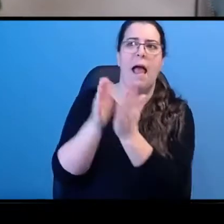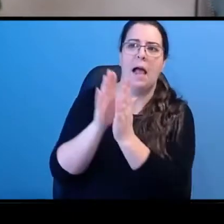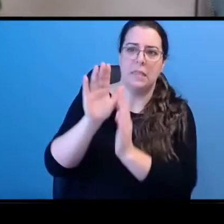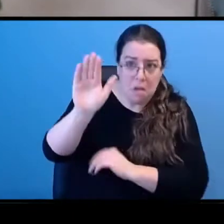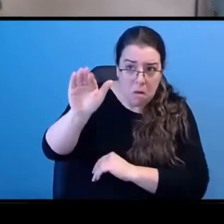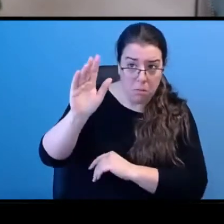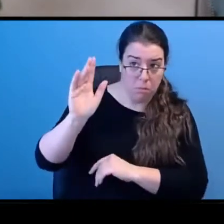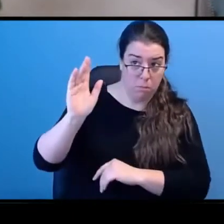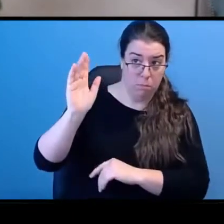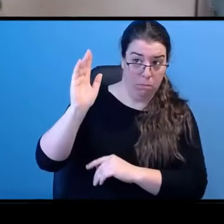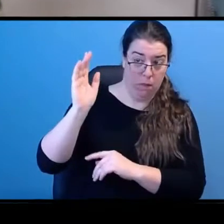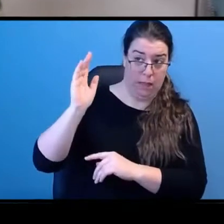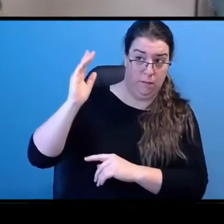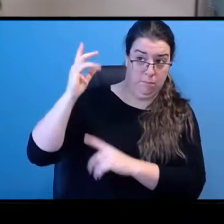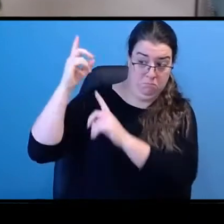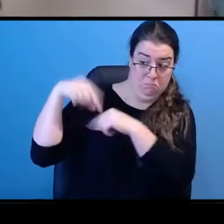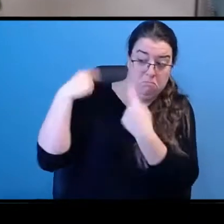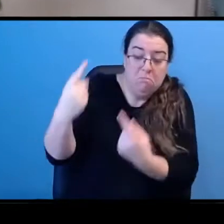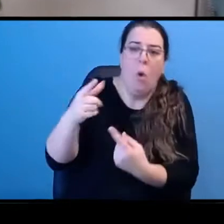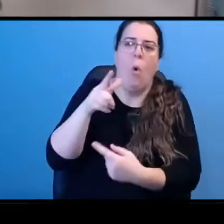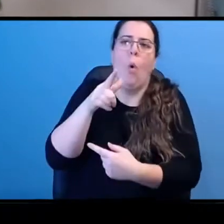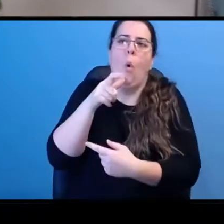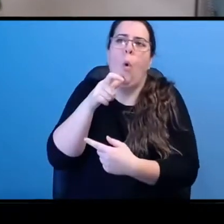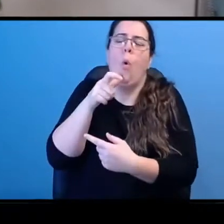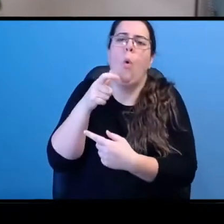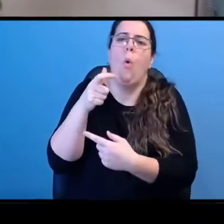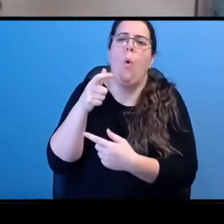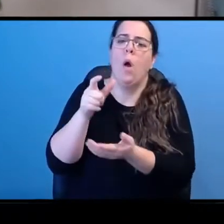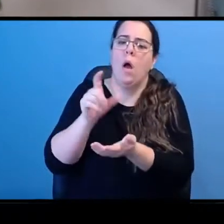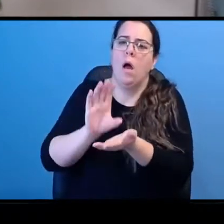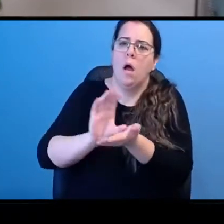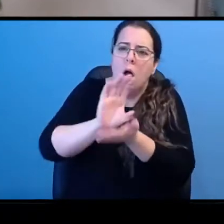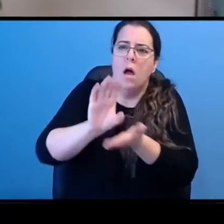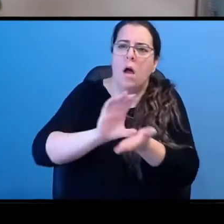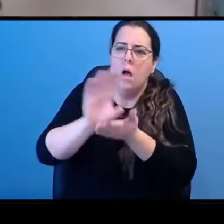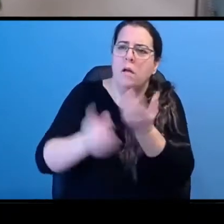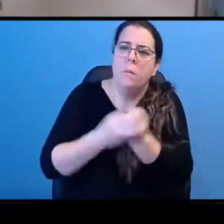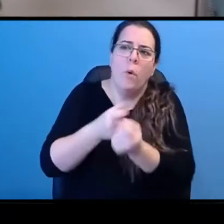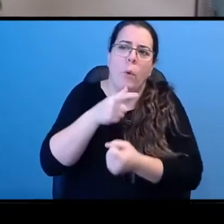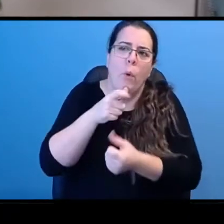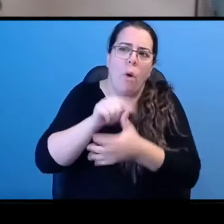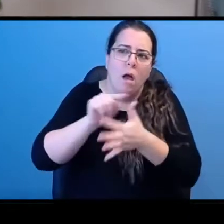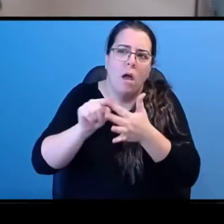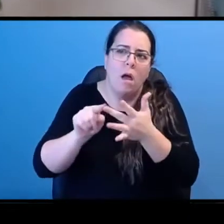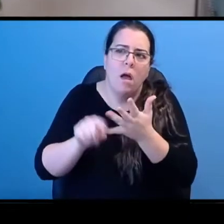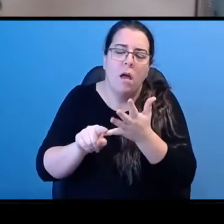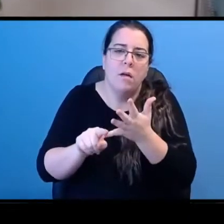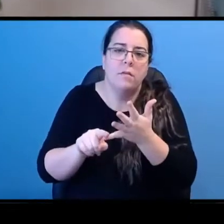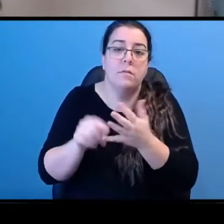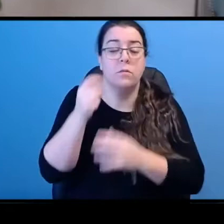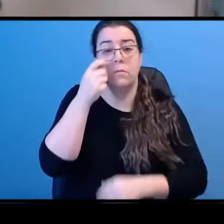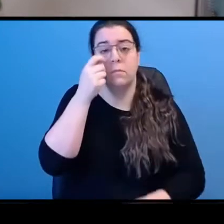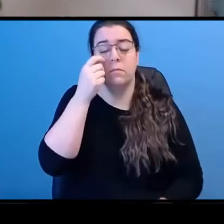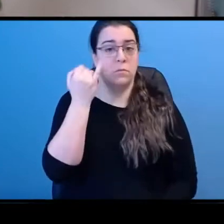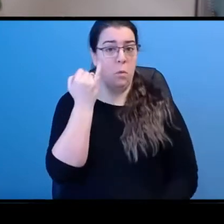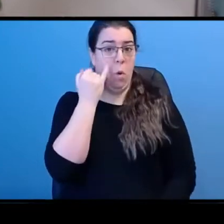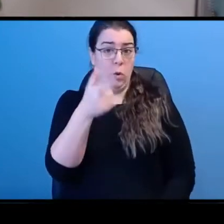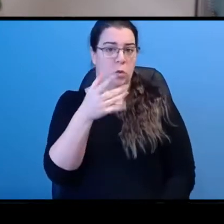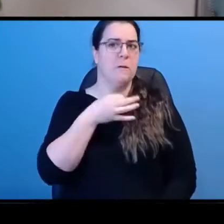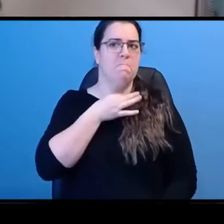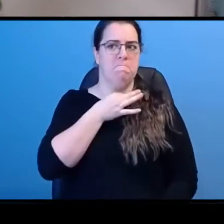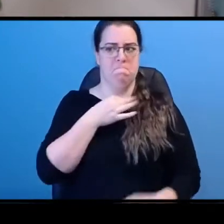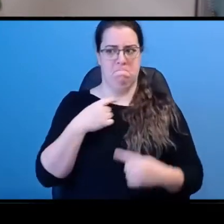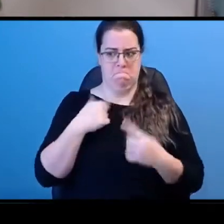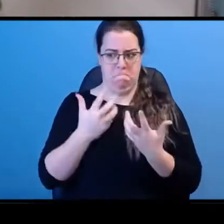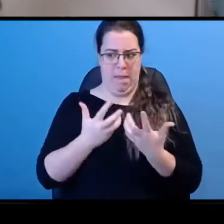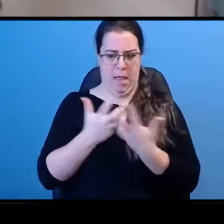if you're I don't know if I fit, you can look up other recipients of the funding, and if you think,